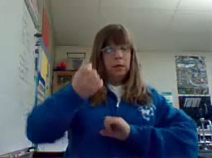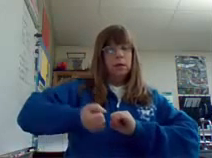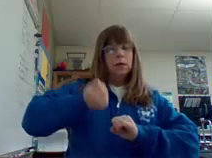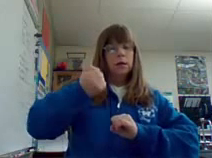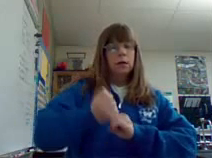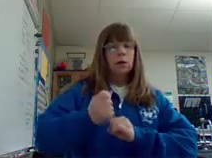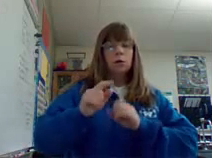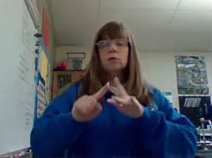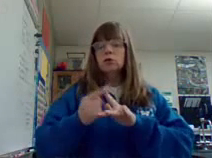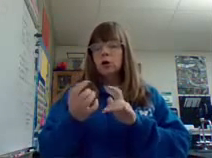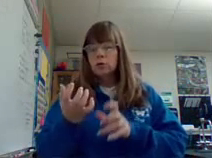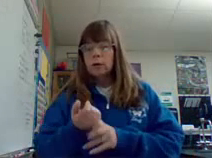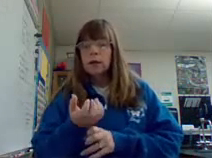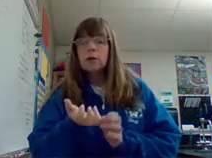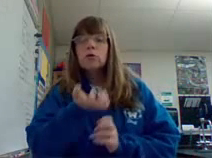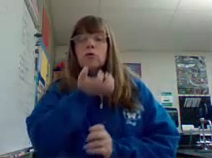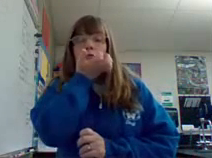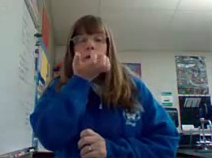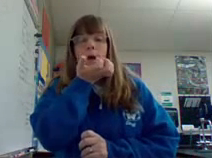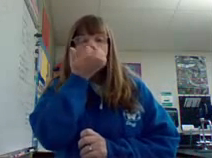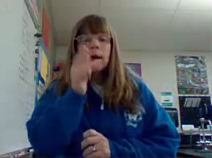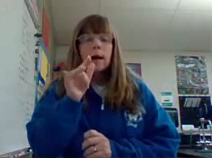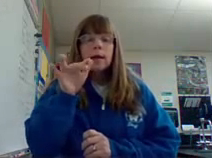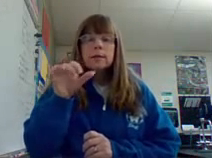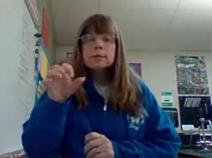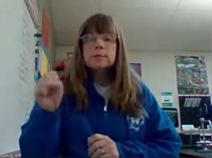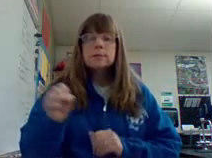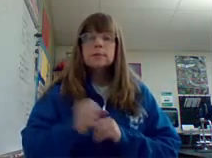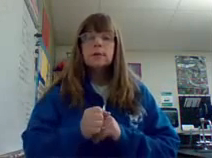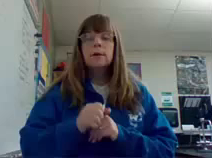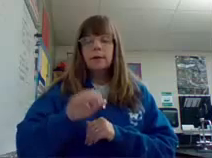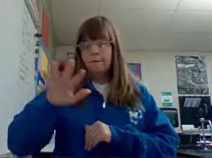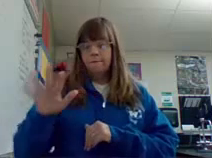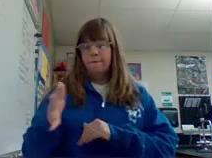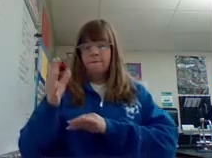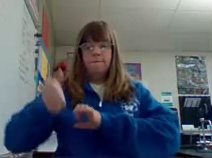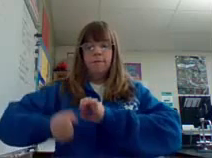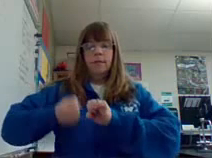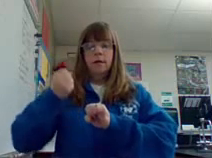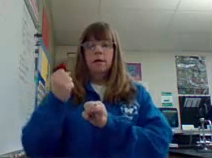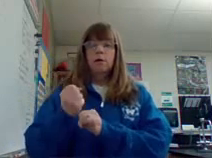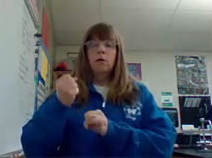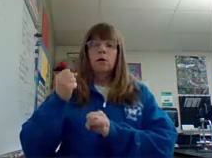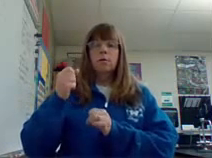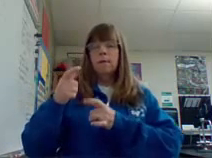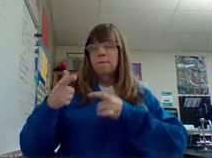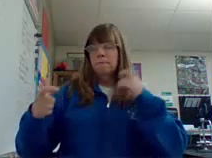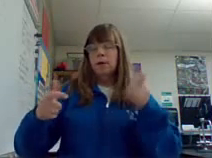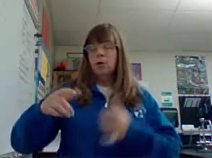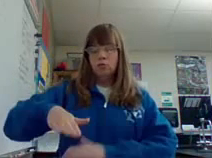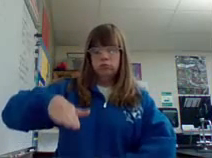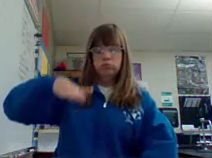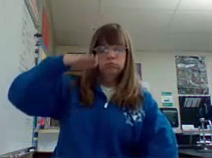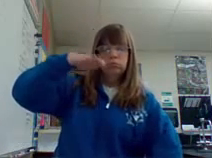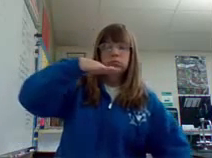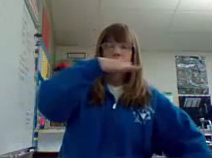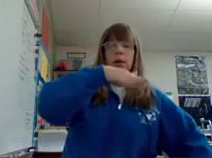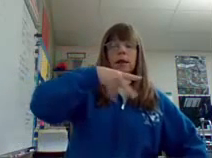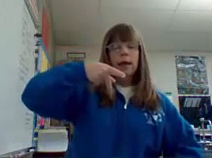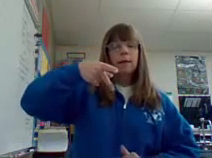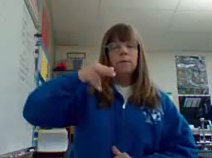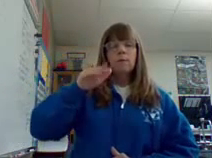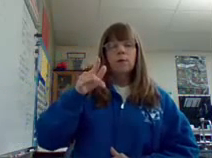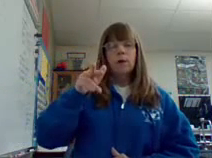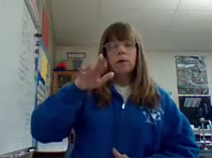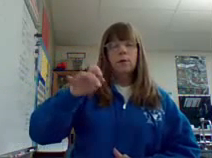we start getting grass. And by the 5th year we start getting like the bigger grasses like we have in our prairie, the big prairie grasses,